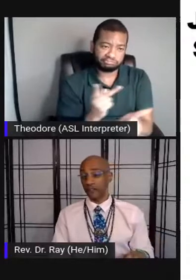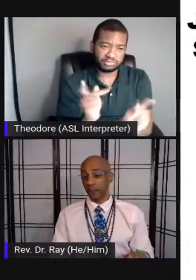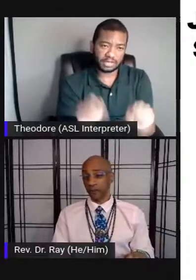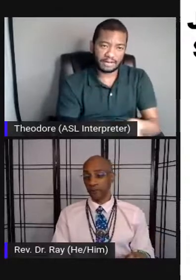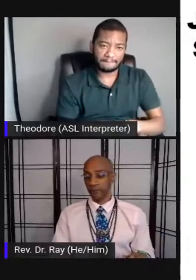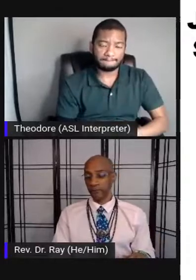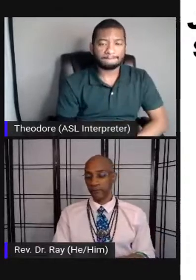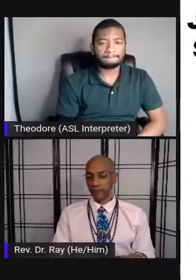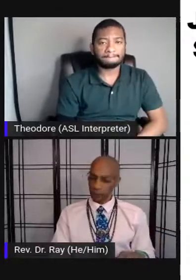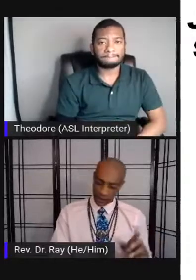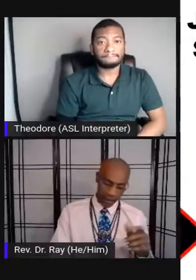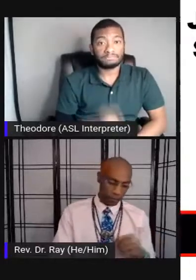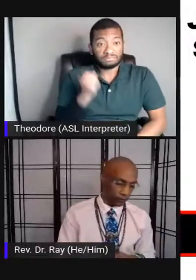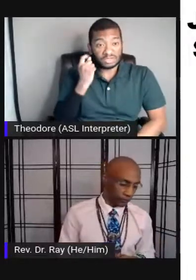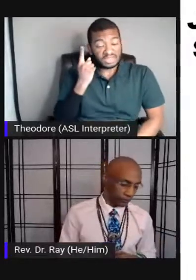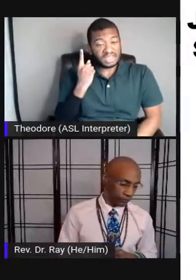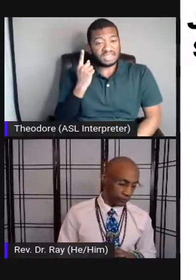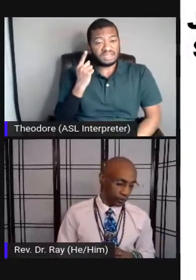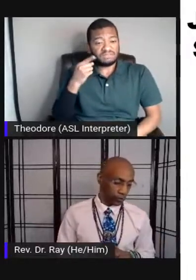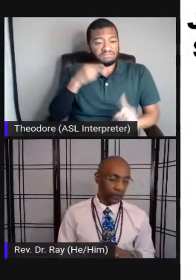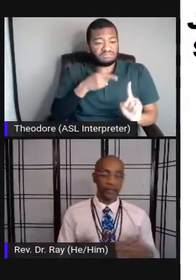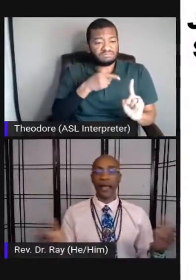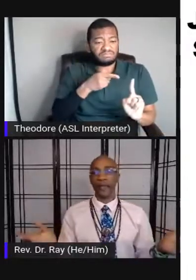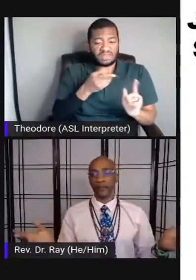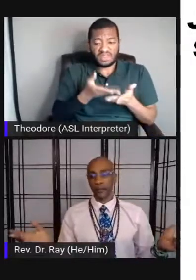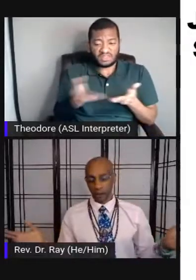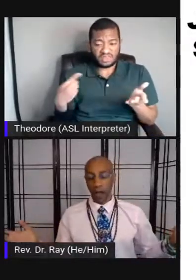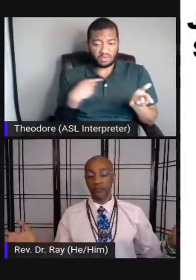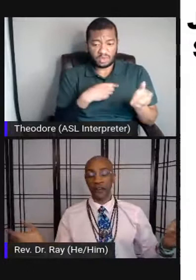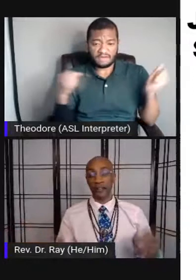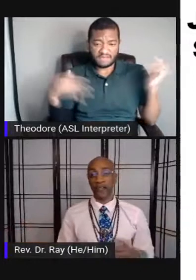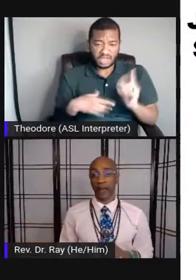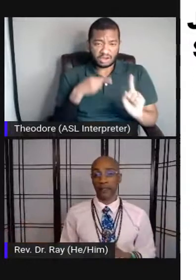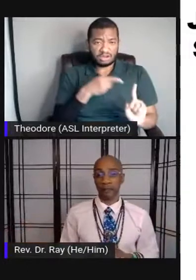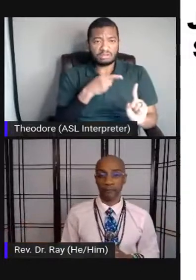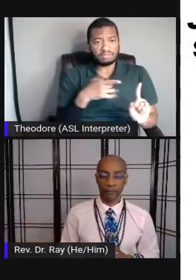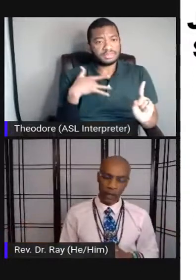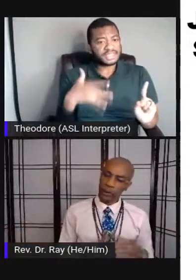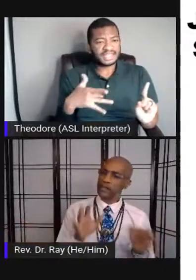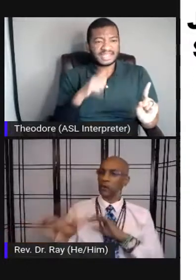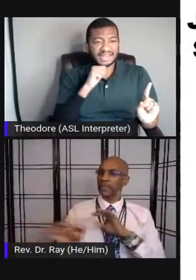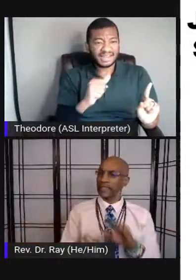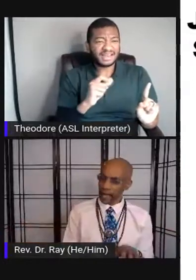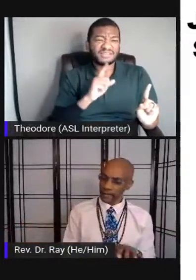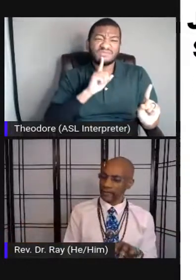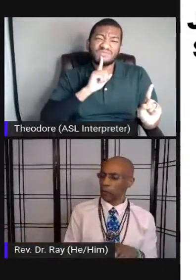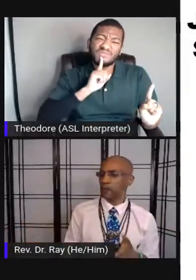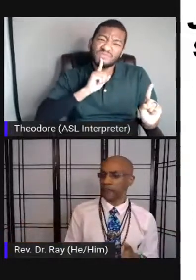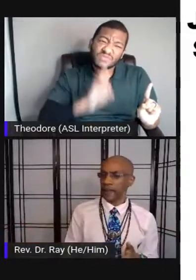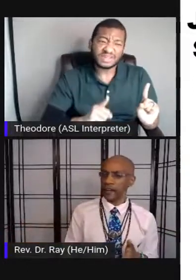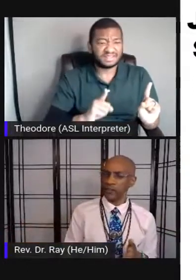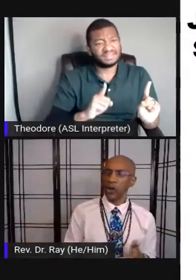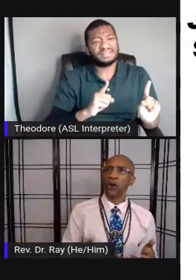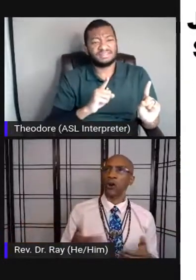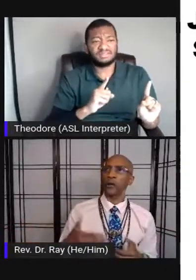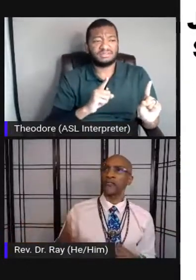we fear. For example, we say, you know, I'm afraid of death. But is it really death that we're